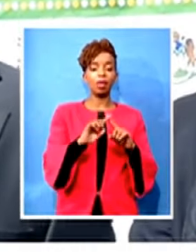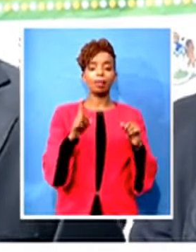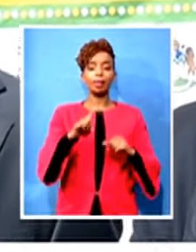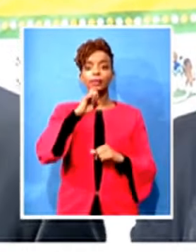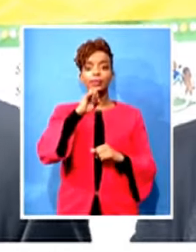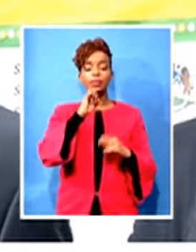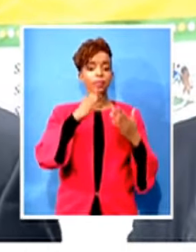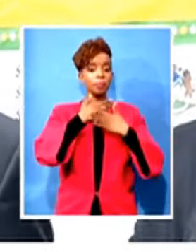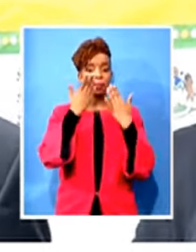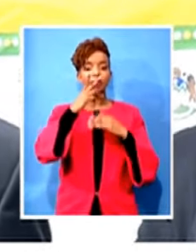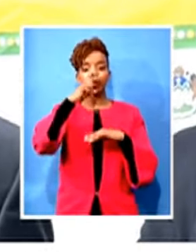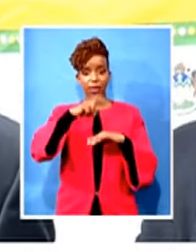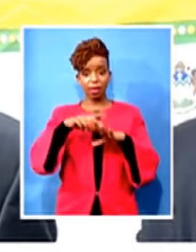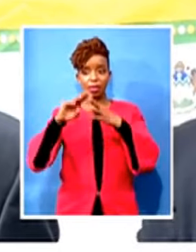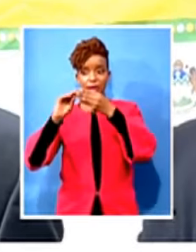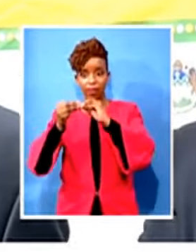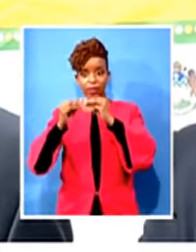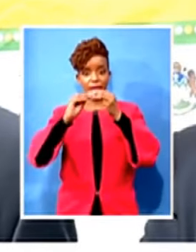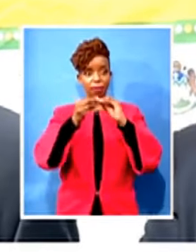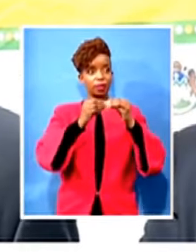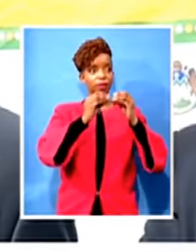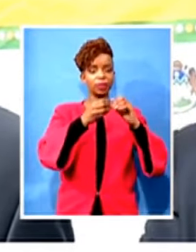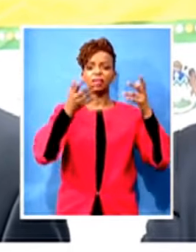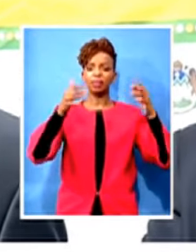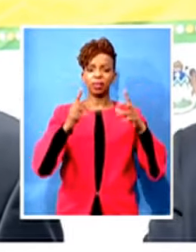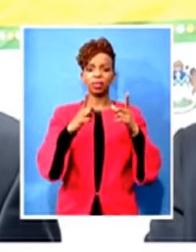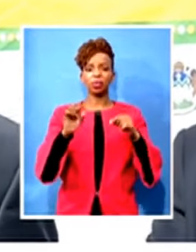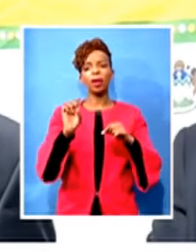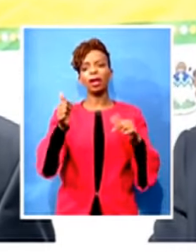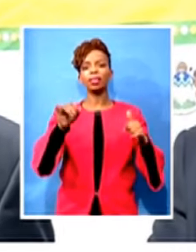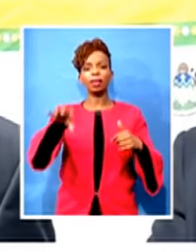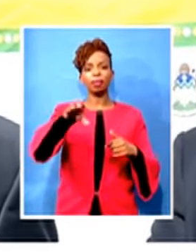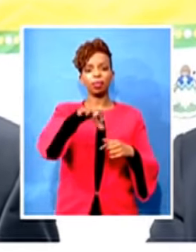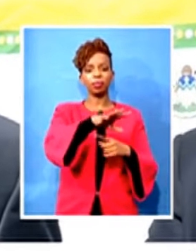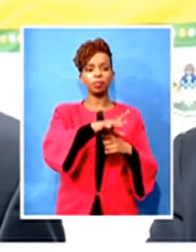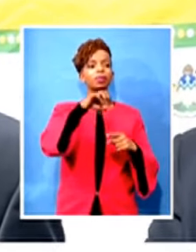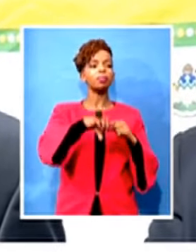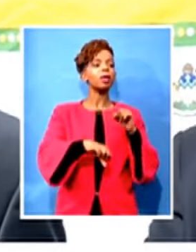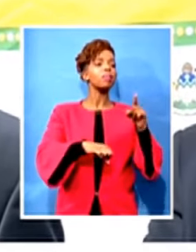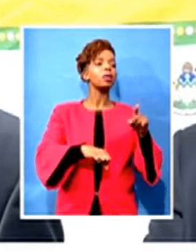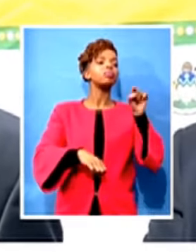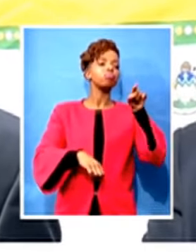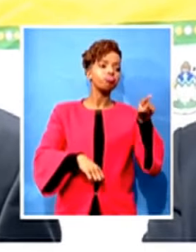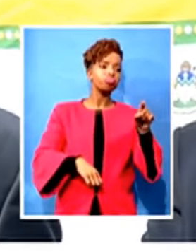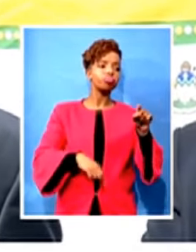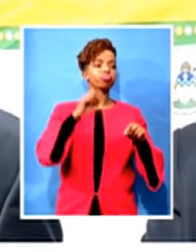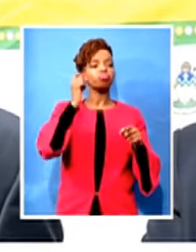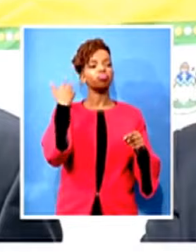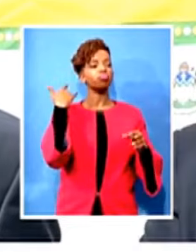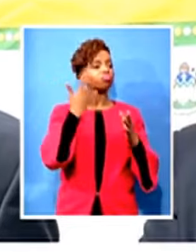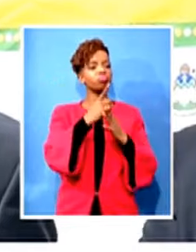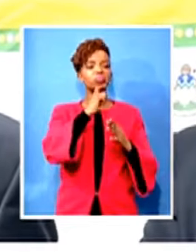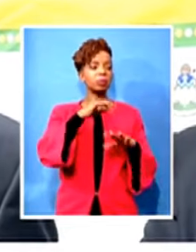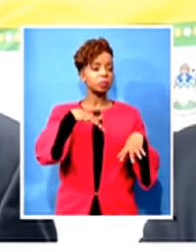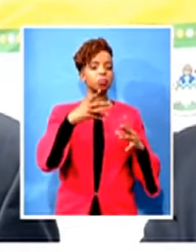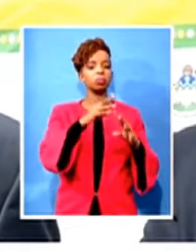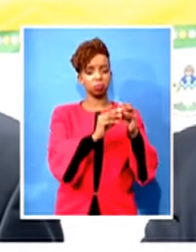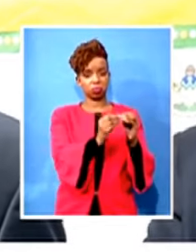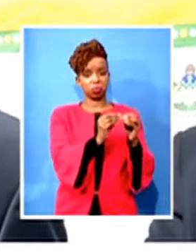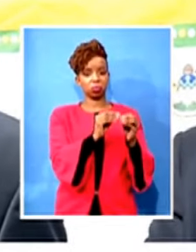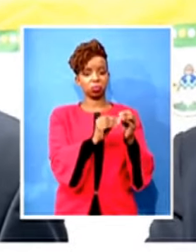provinces where you find that the buildings were dilapidated or neglected and they've been repurposed and therefore being used again. And then in